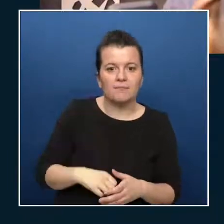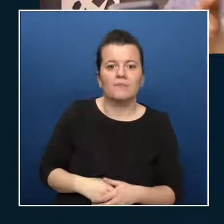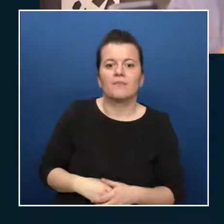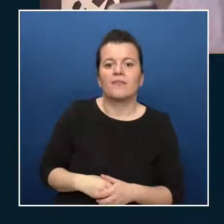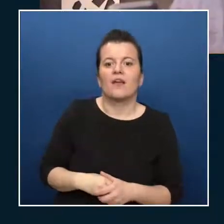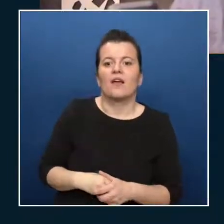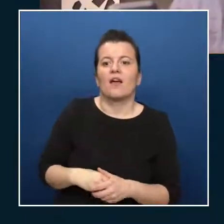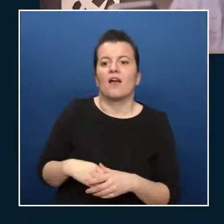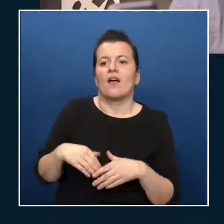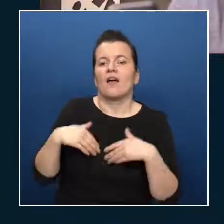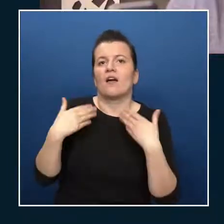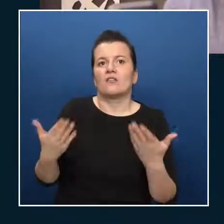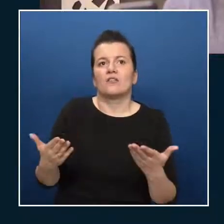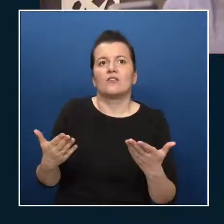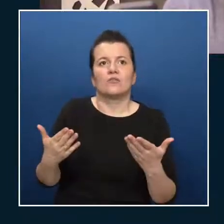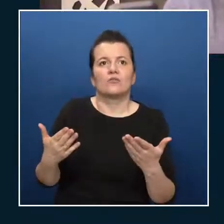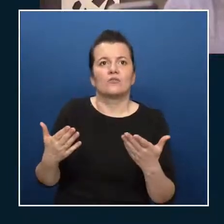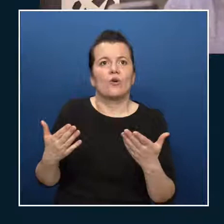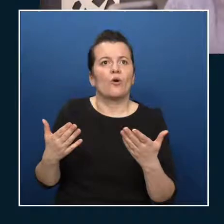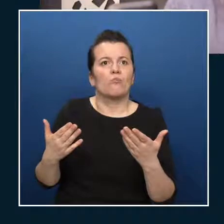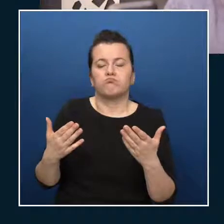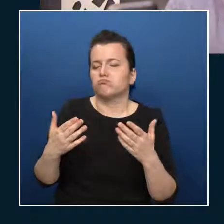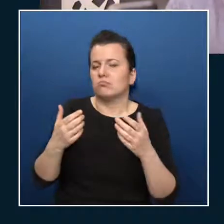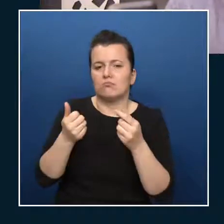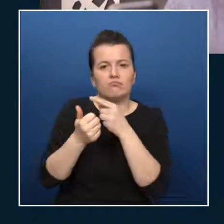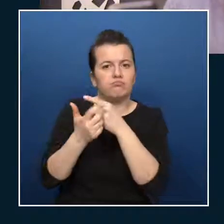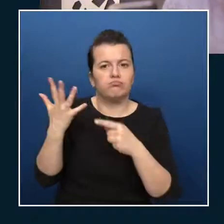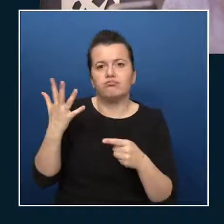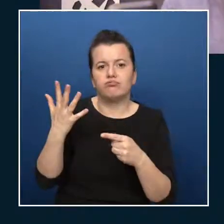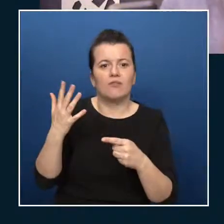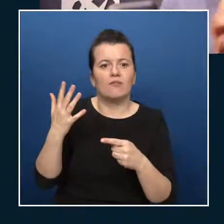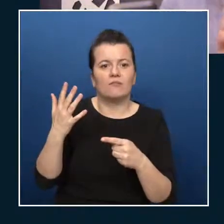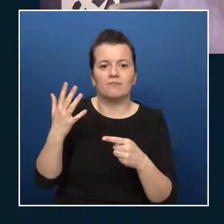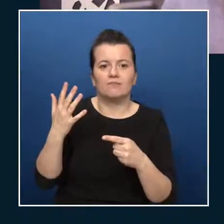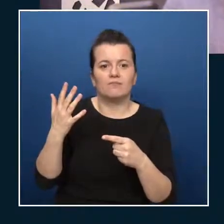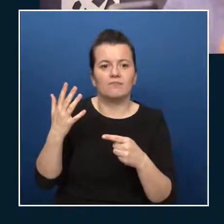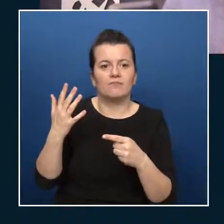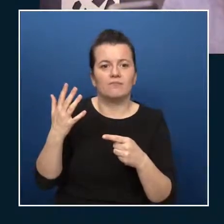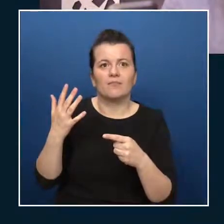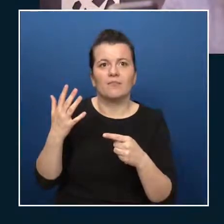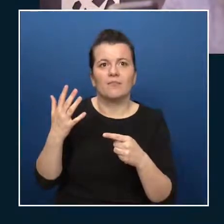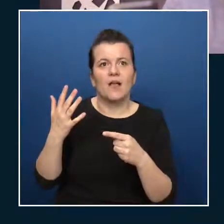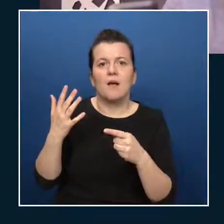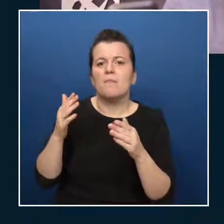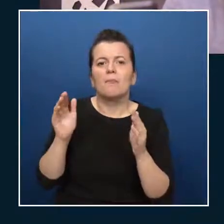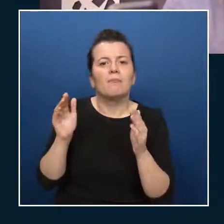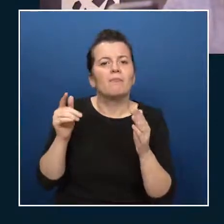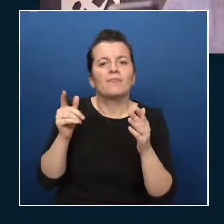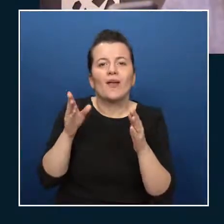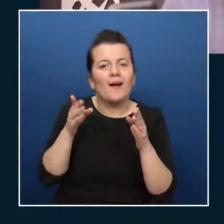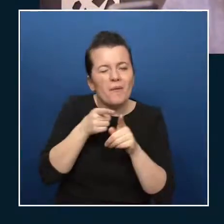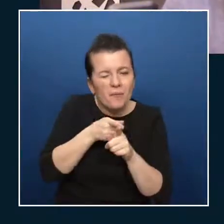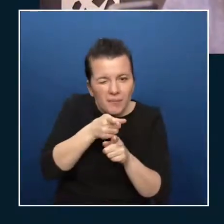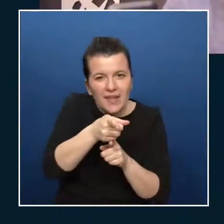and authentication for you. We also have many services releasing functions. We have serverless functions